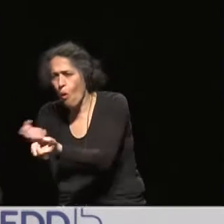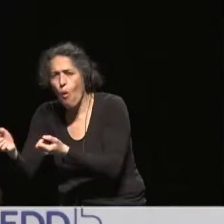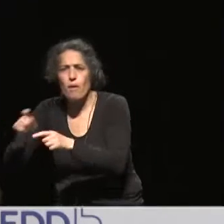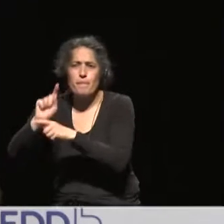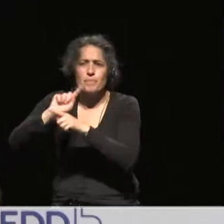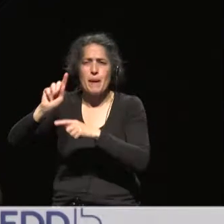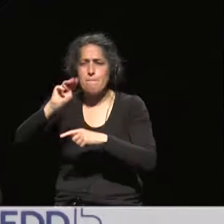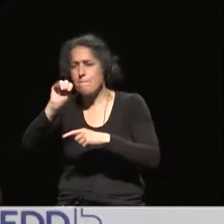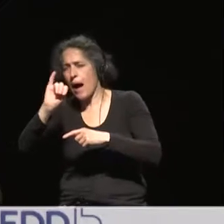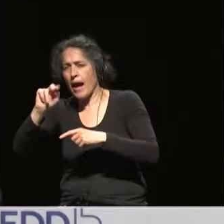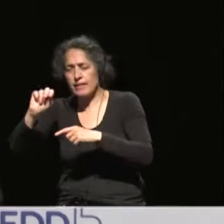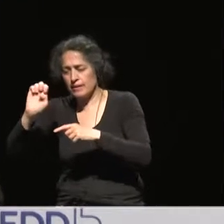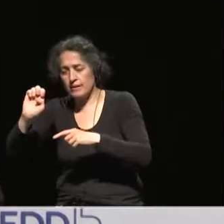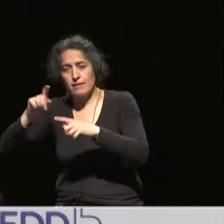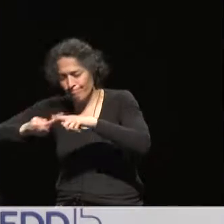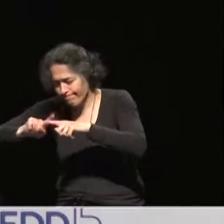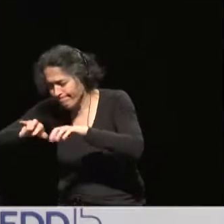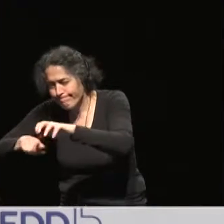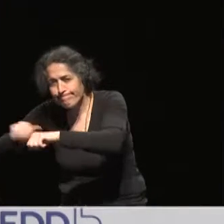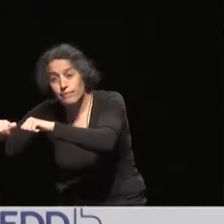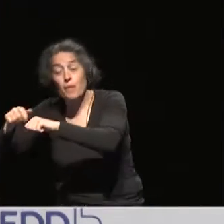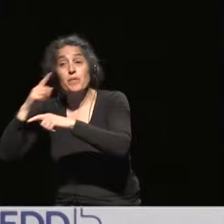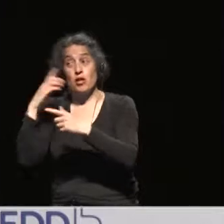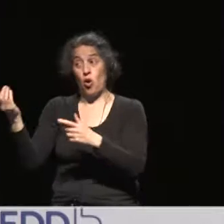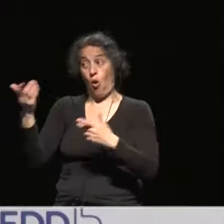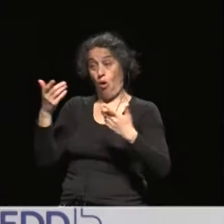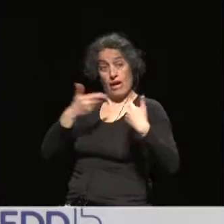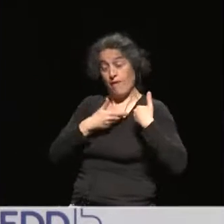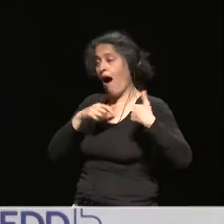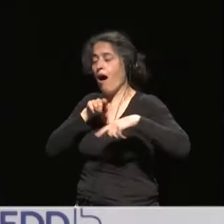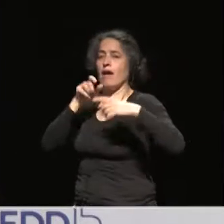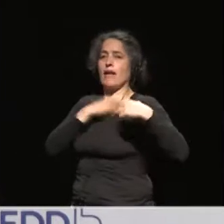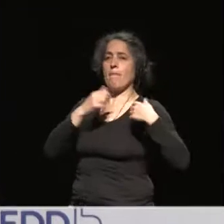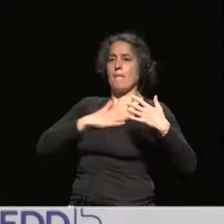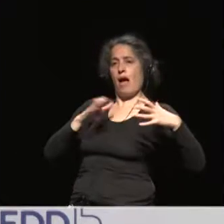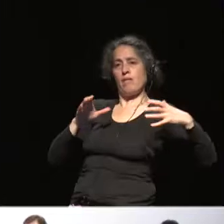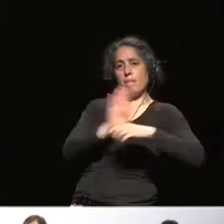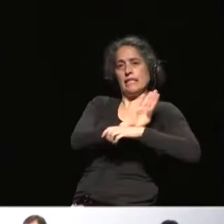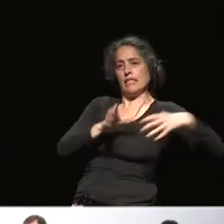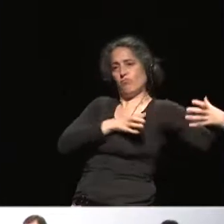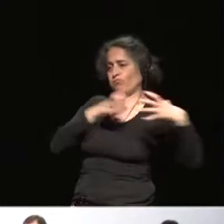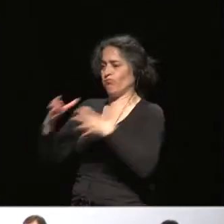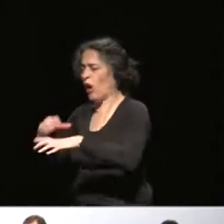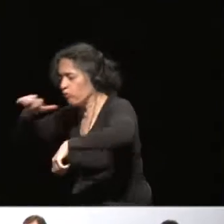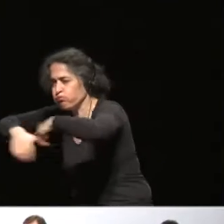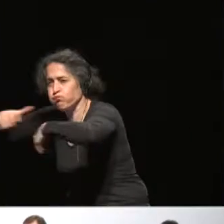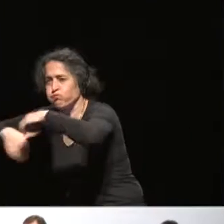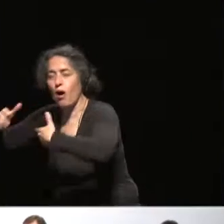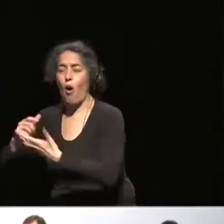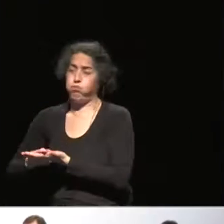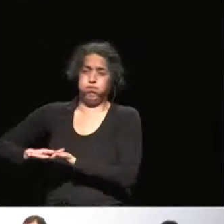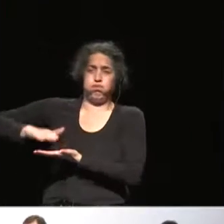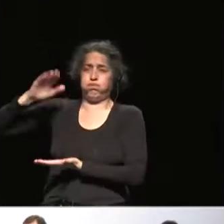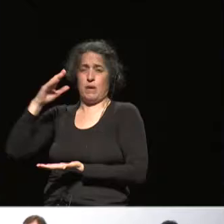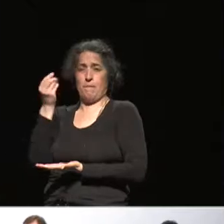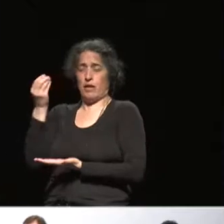terms of monetary terms, then perhaps we could make the debate more objective. But I feel that this is a conclusion that could be drawn. But could you confirm this or